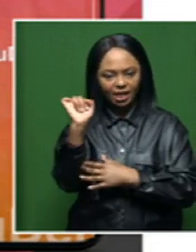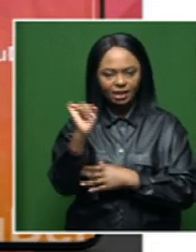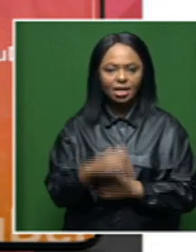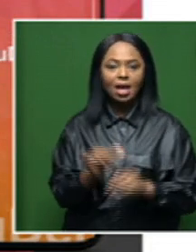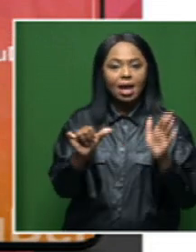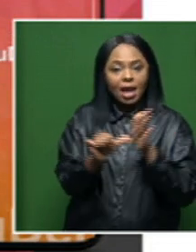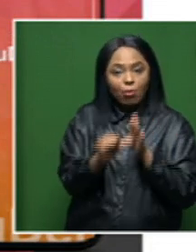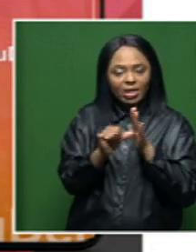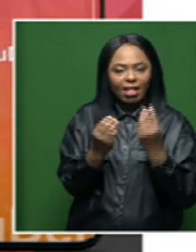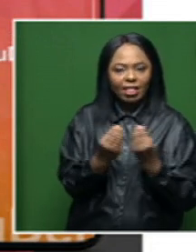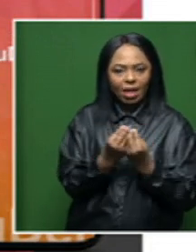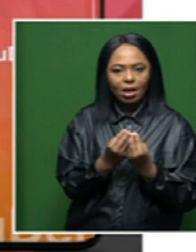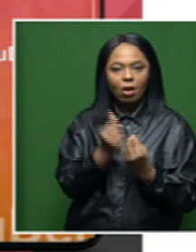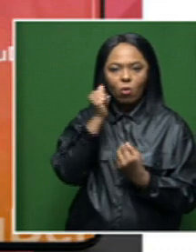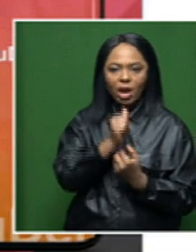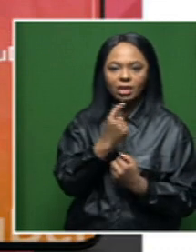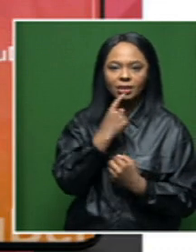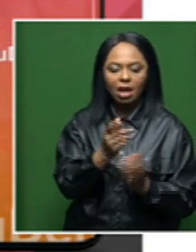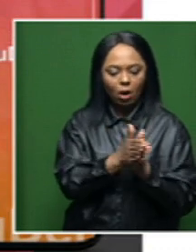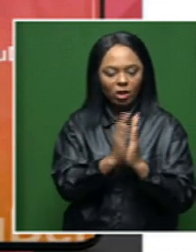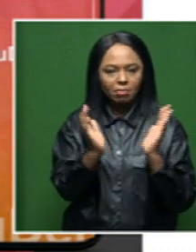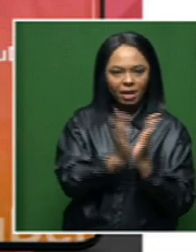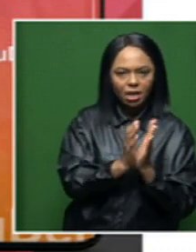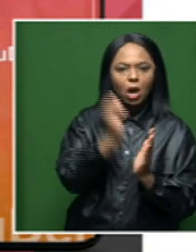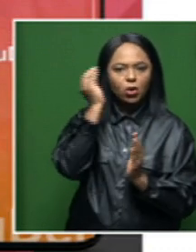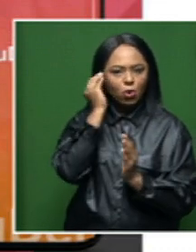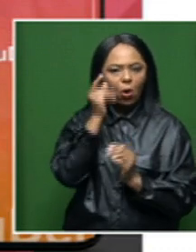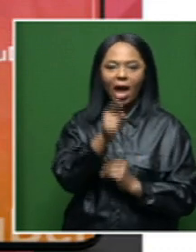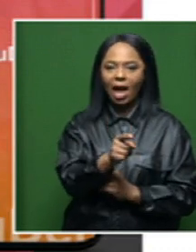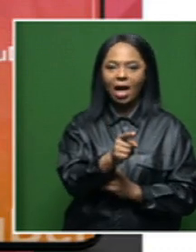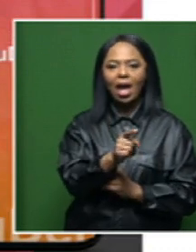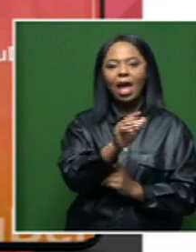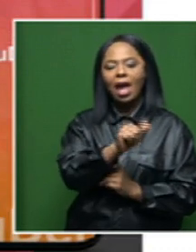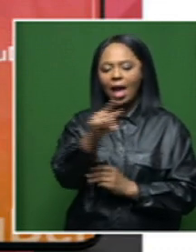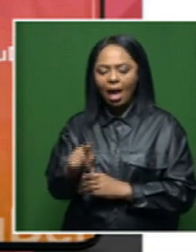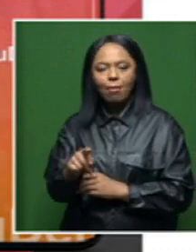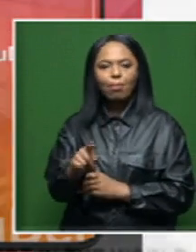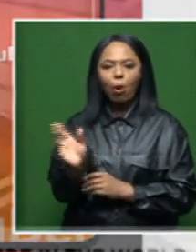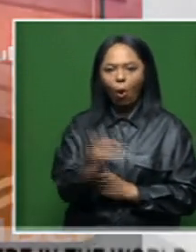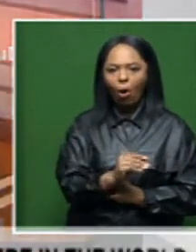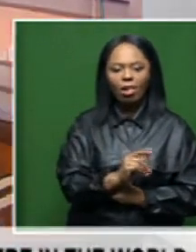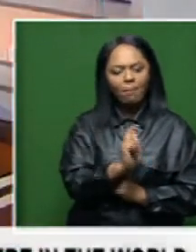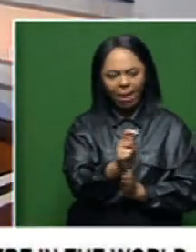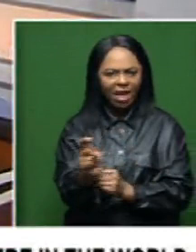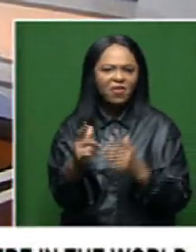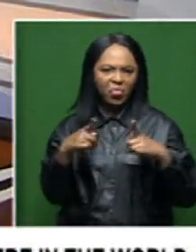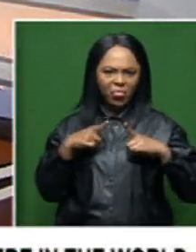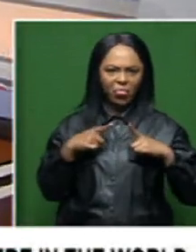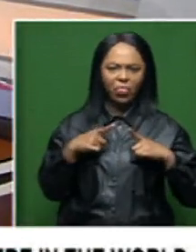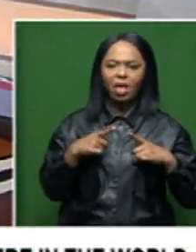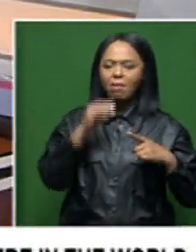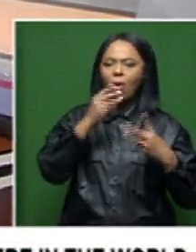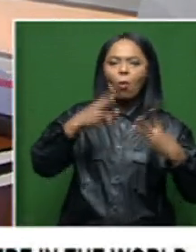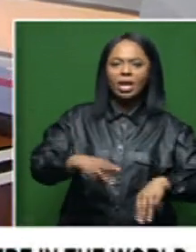meetings that you receive on the app, you know that all of them are already paid for. Okay. So none of them are a waste of your